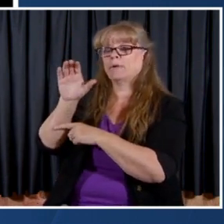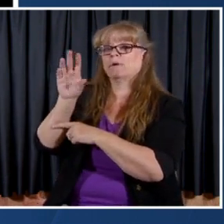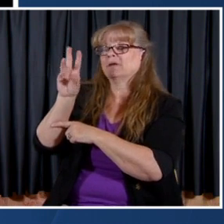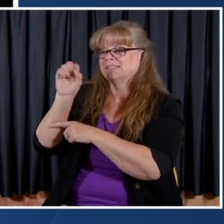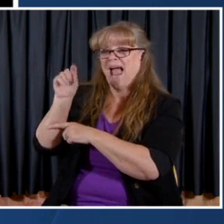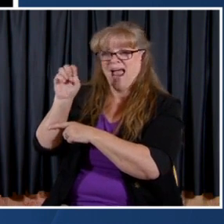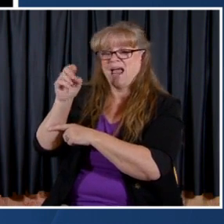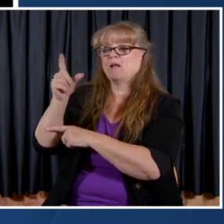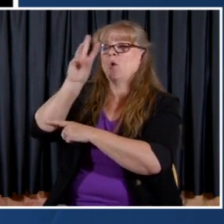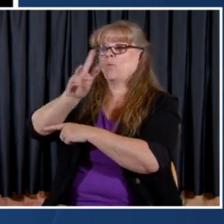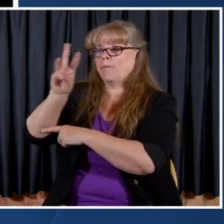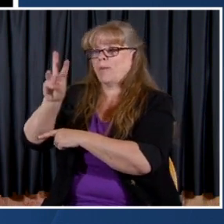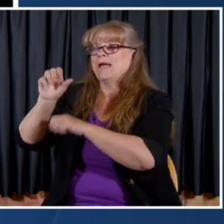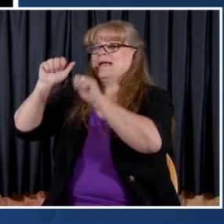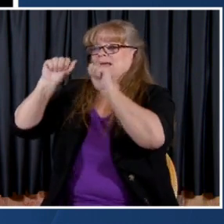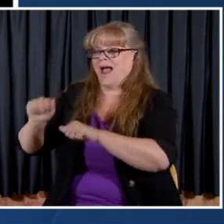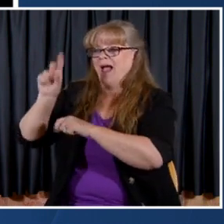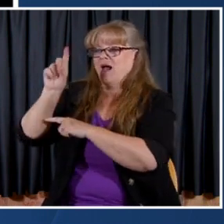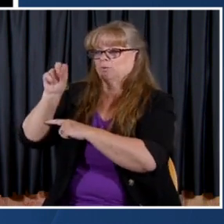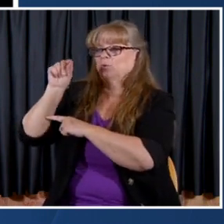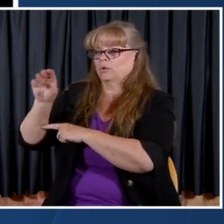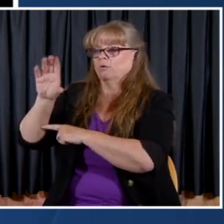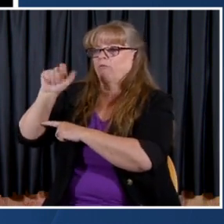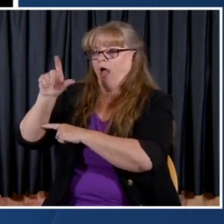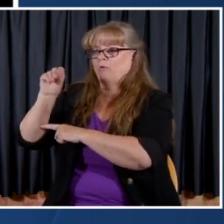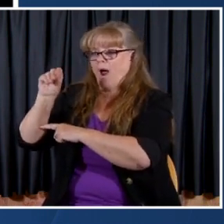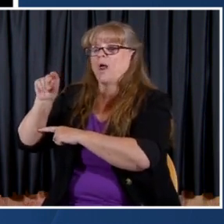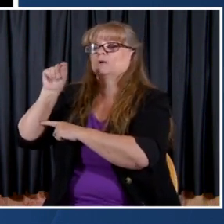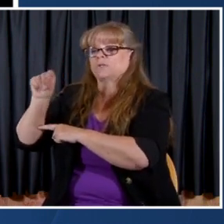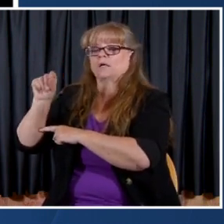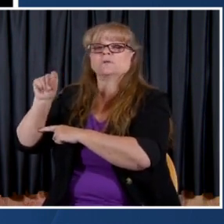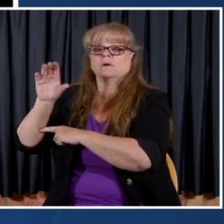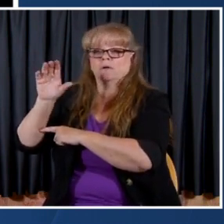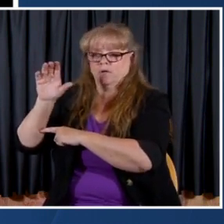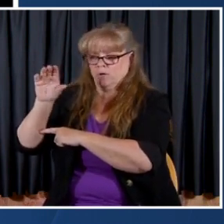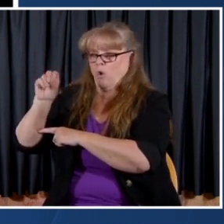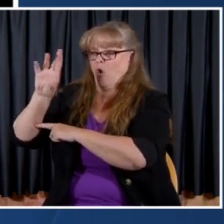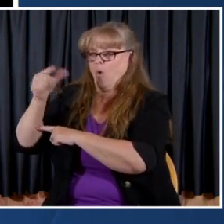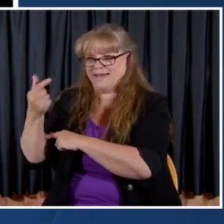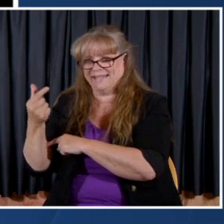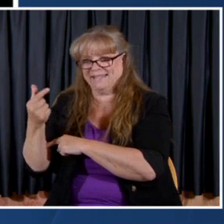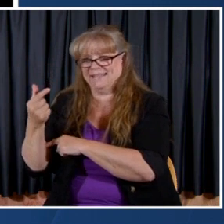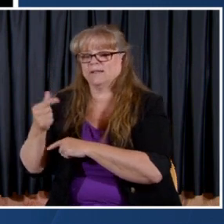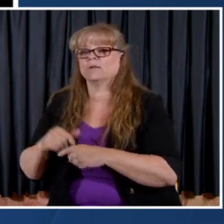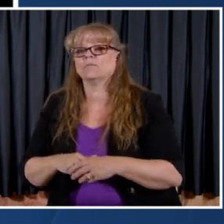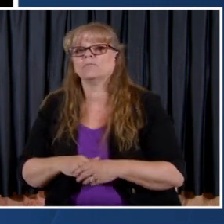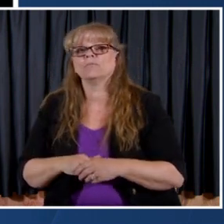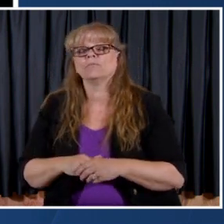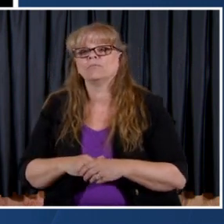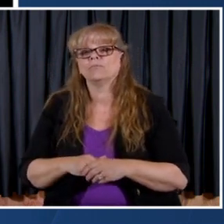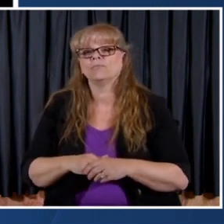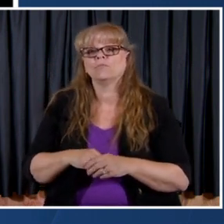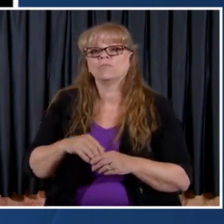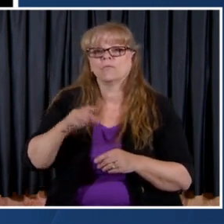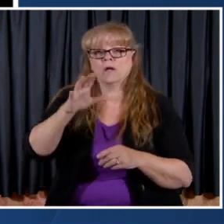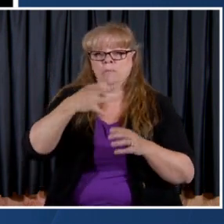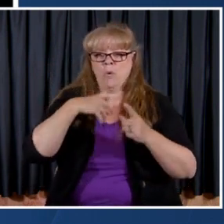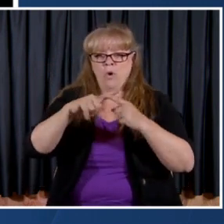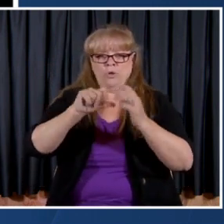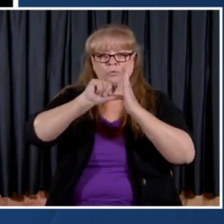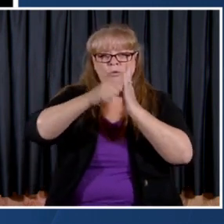living. I also want to highlight a program called Connect to Care Jobs that we're launching through the Department of Healthcare Policy